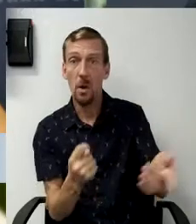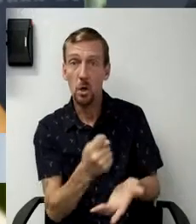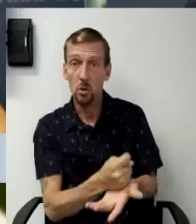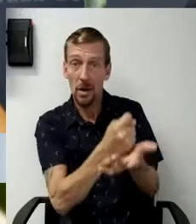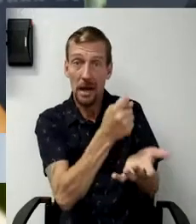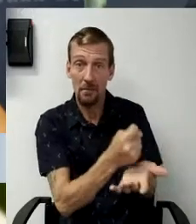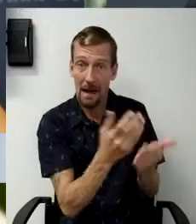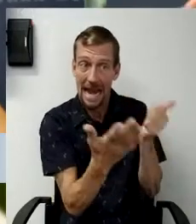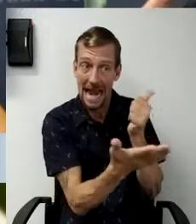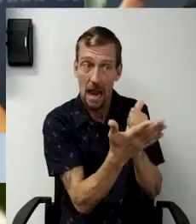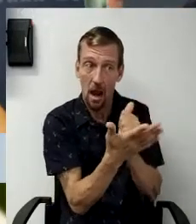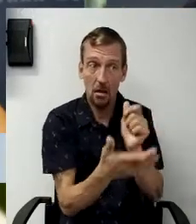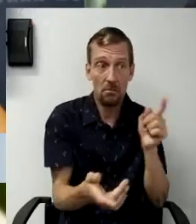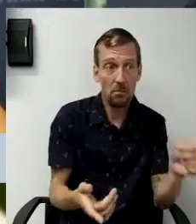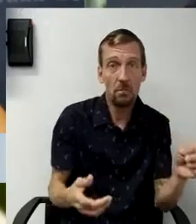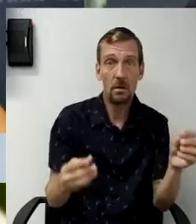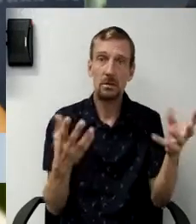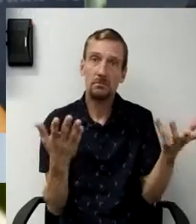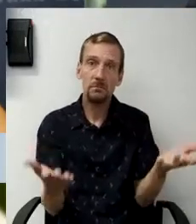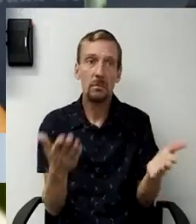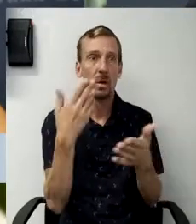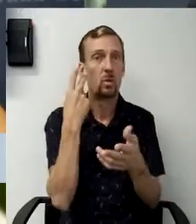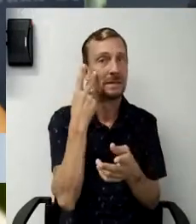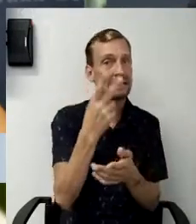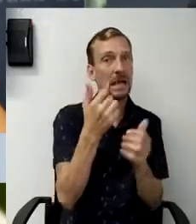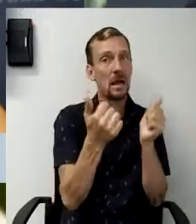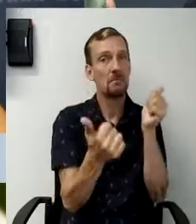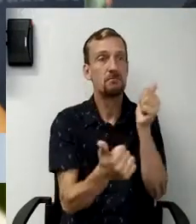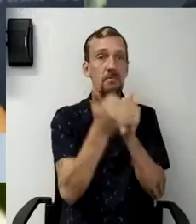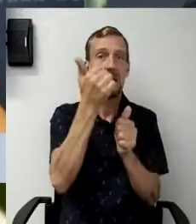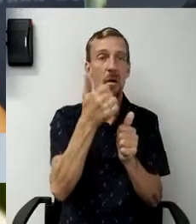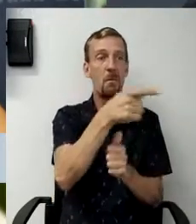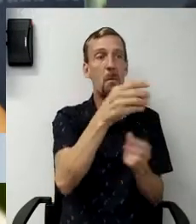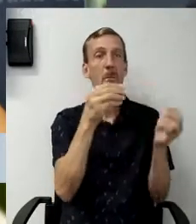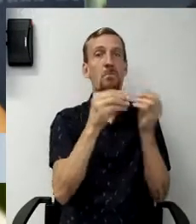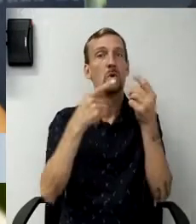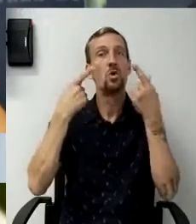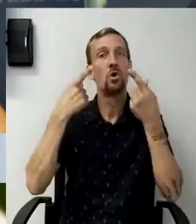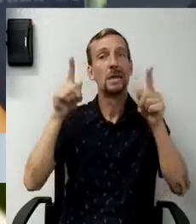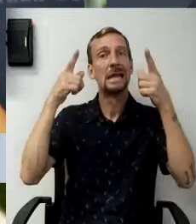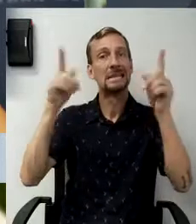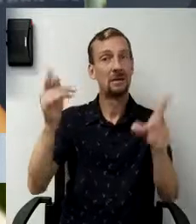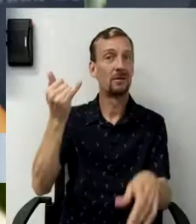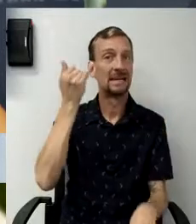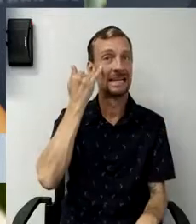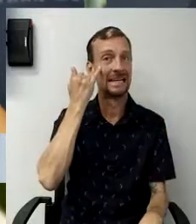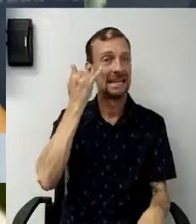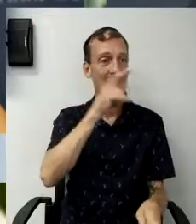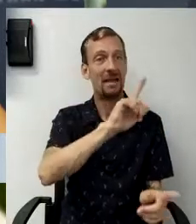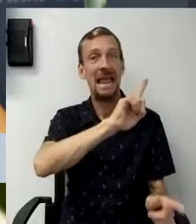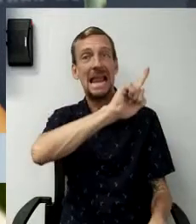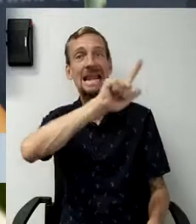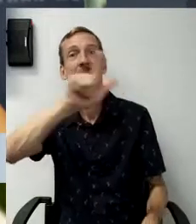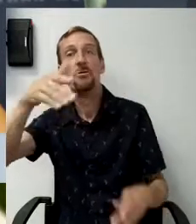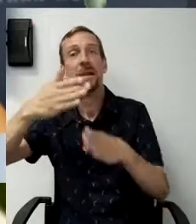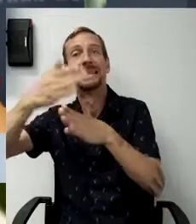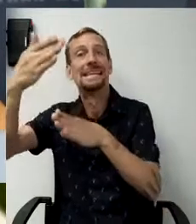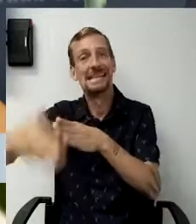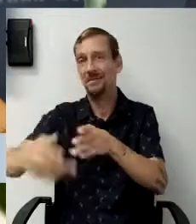hospitalization might prove more successful than giving it to them at the latter stages.